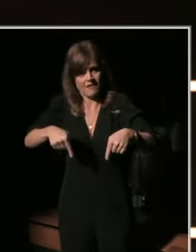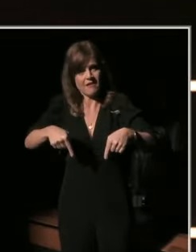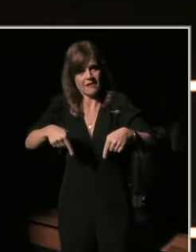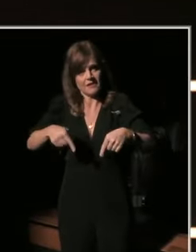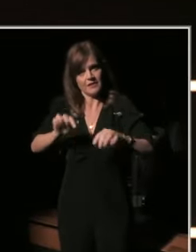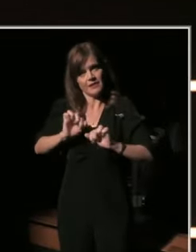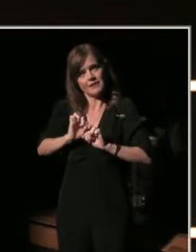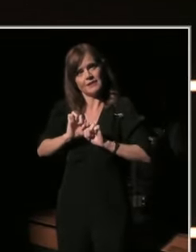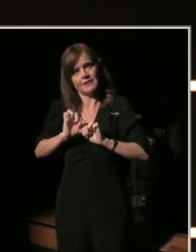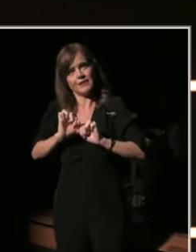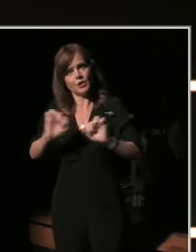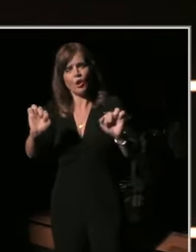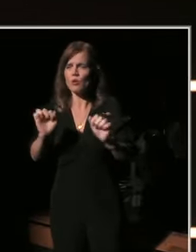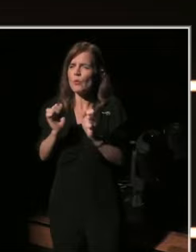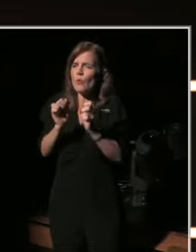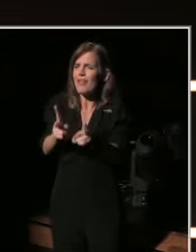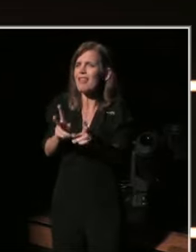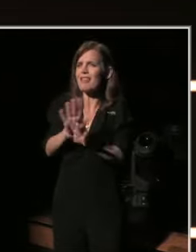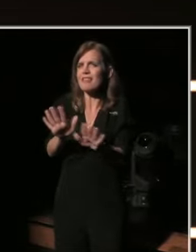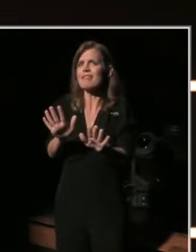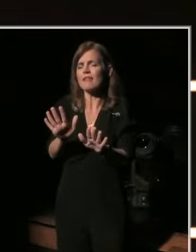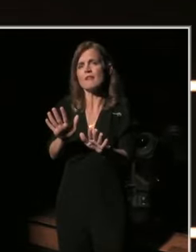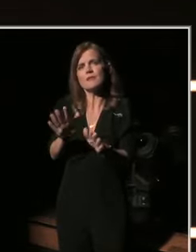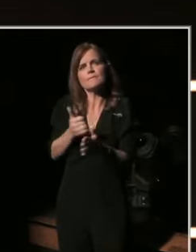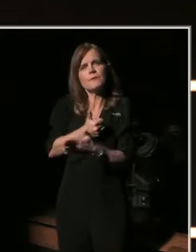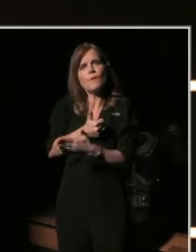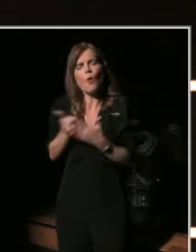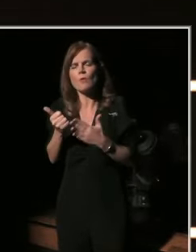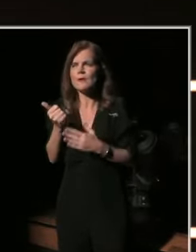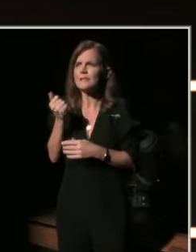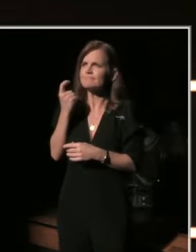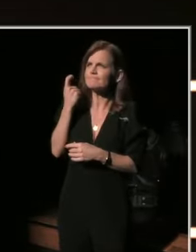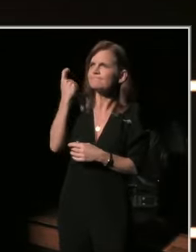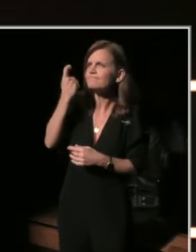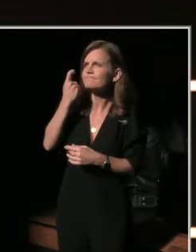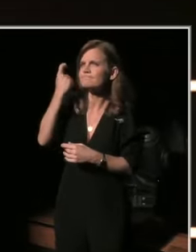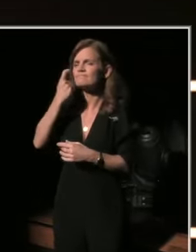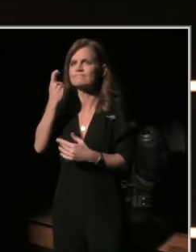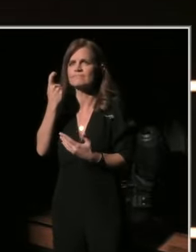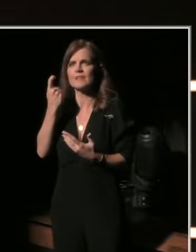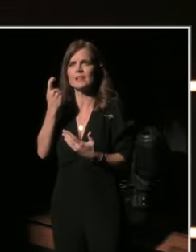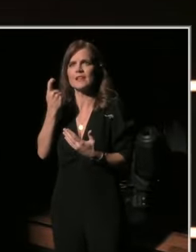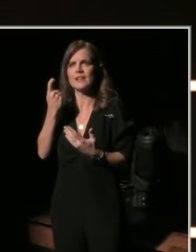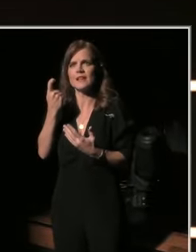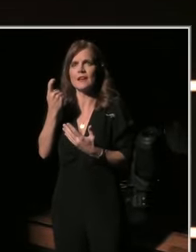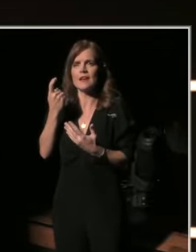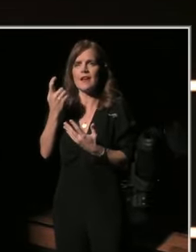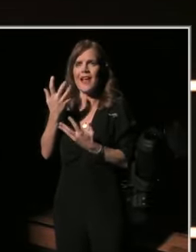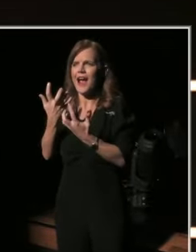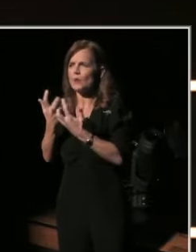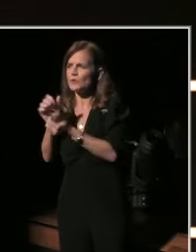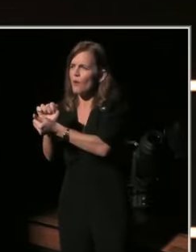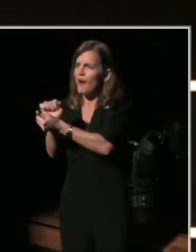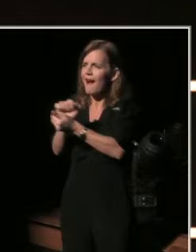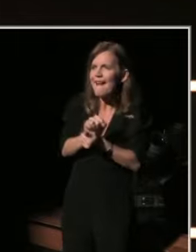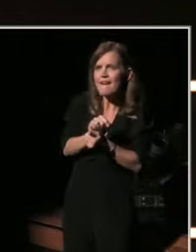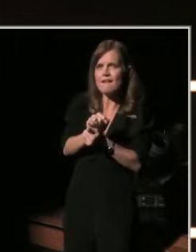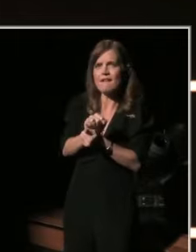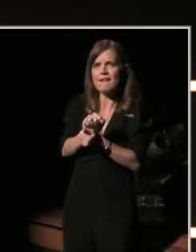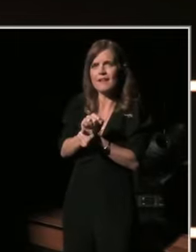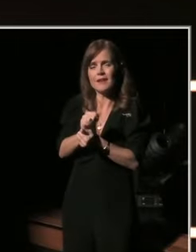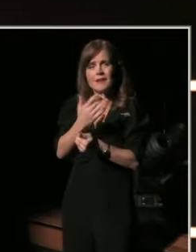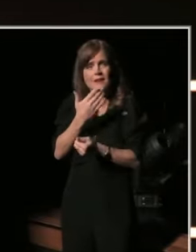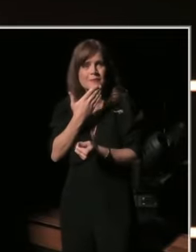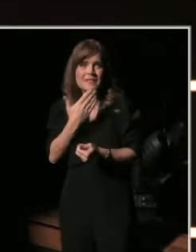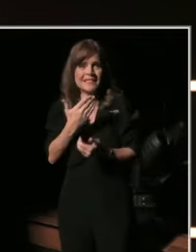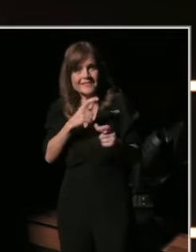in your own right, your own way have always been thinking about hiring differently, who you're hiring, how you're